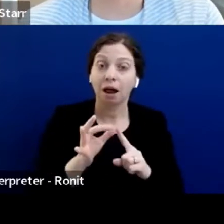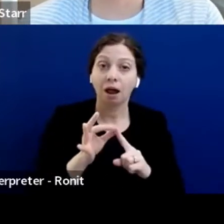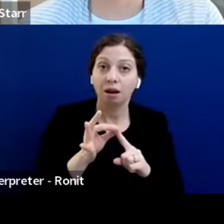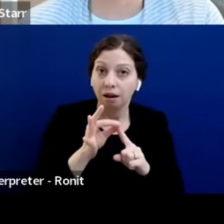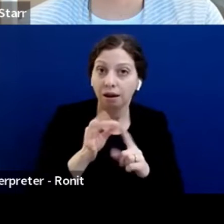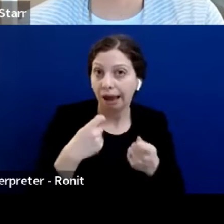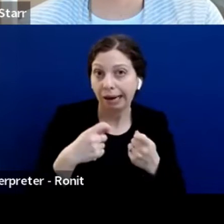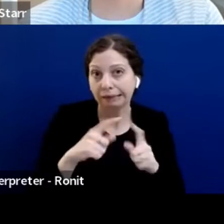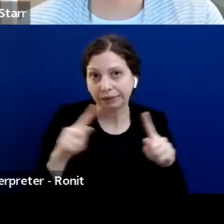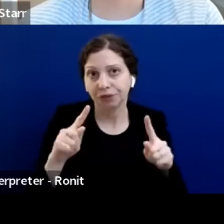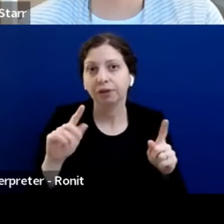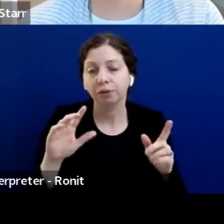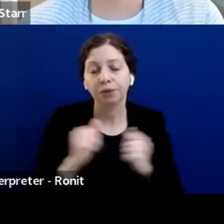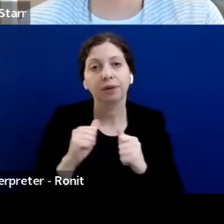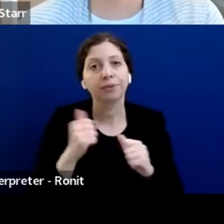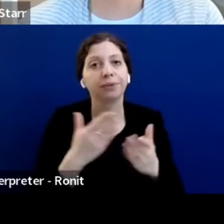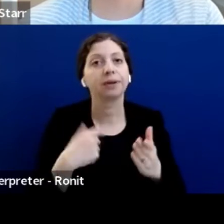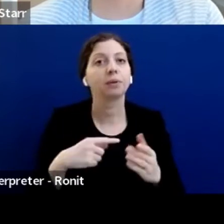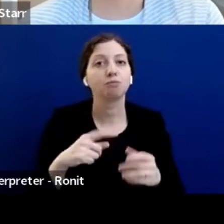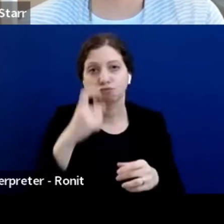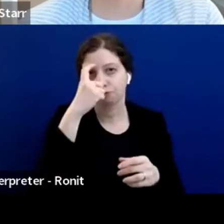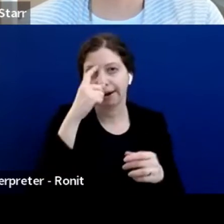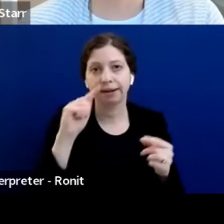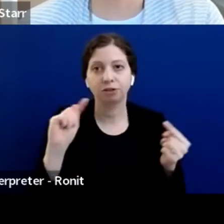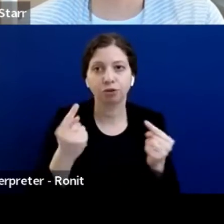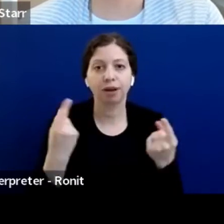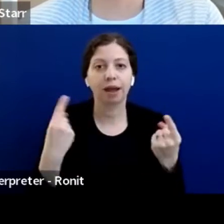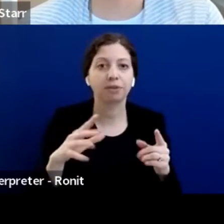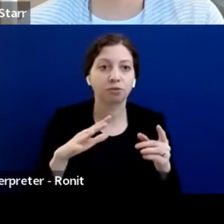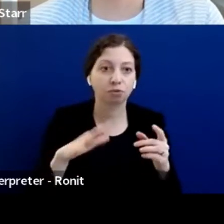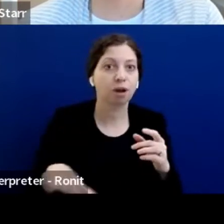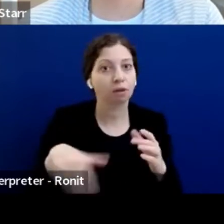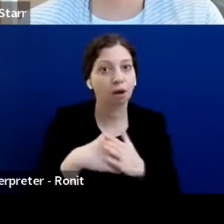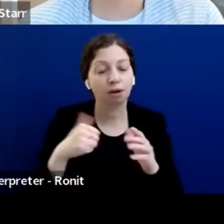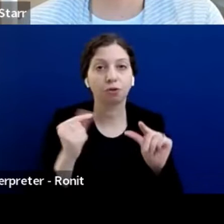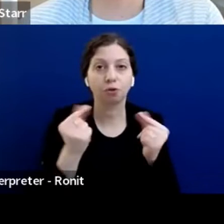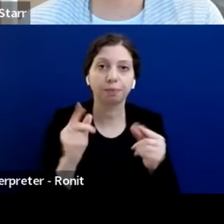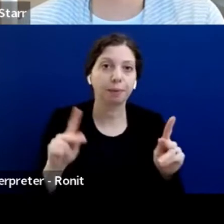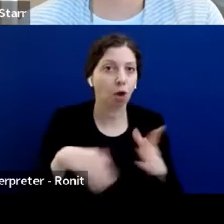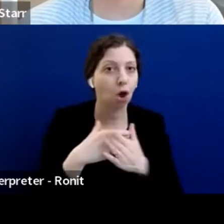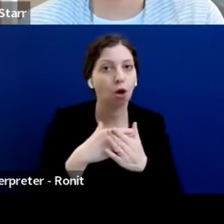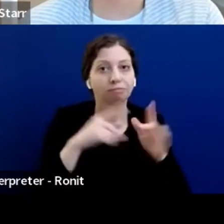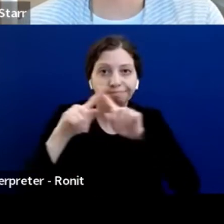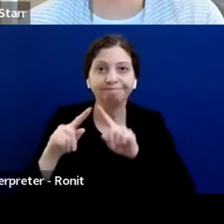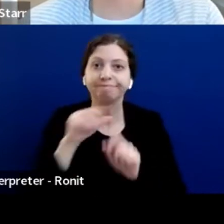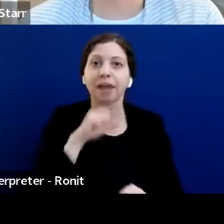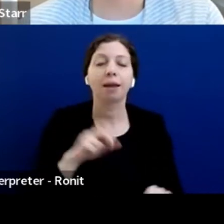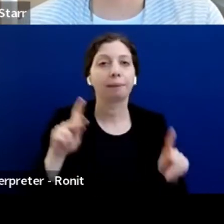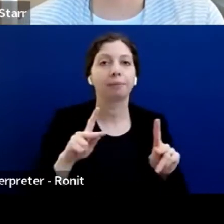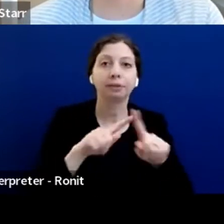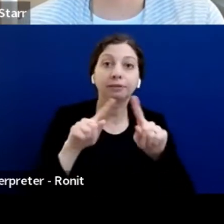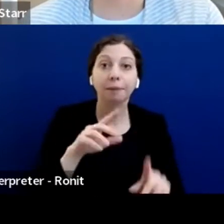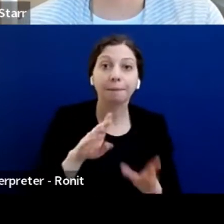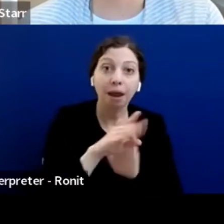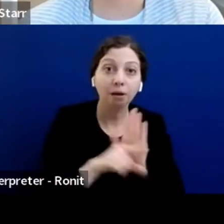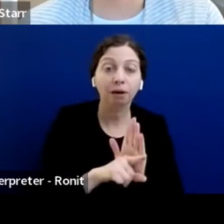things, brain injury happens across all those groups, right? To people of all ages, people of all backgrounds, people of